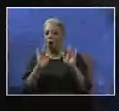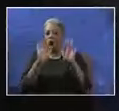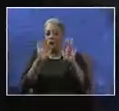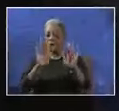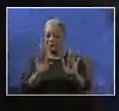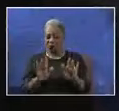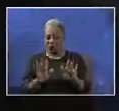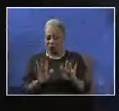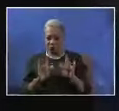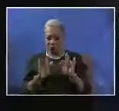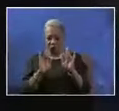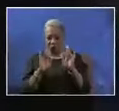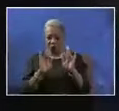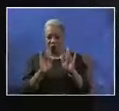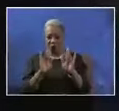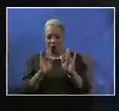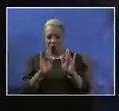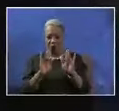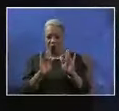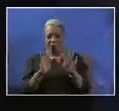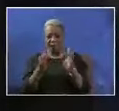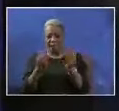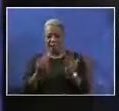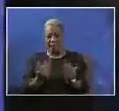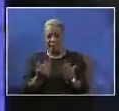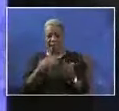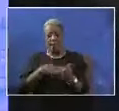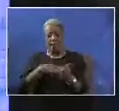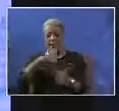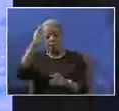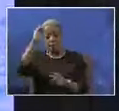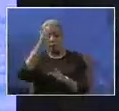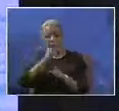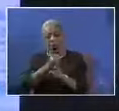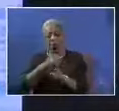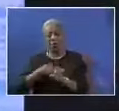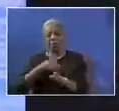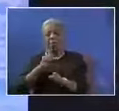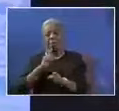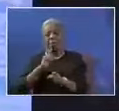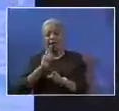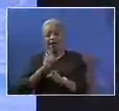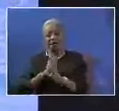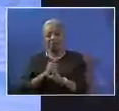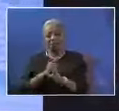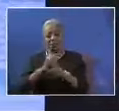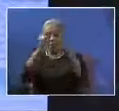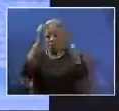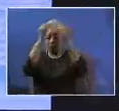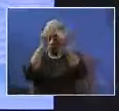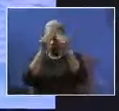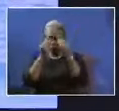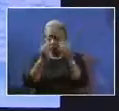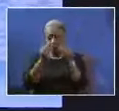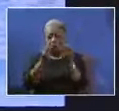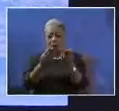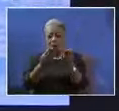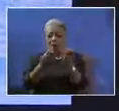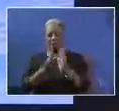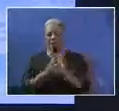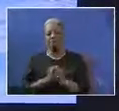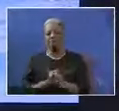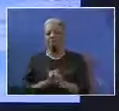compassionate. And my brothers and my sisters, let me tell you something. You and I have not